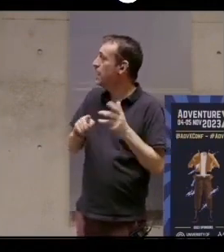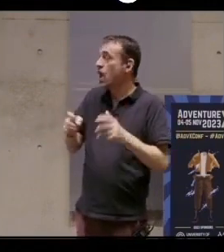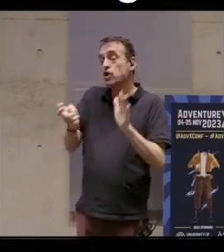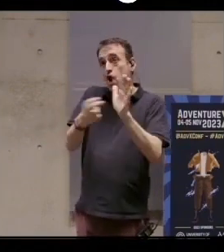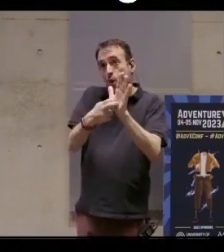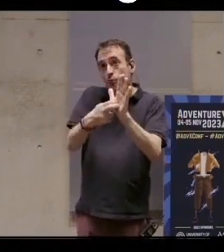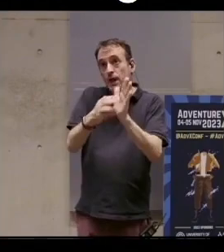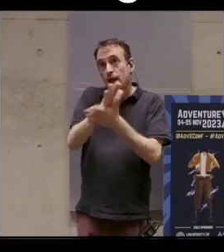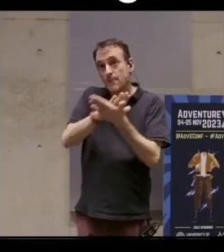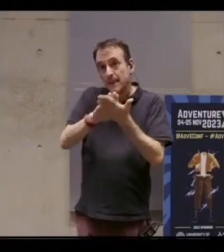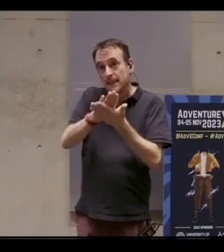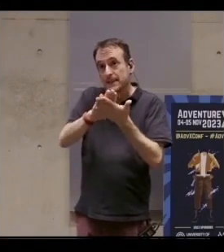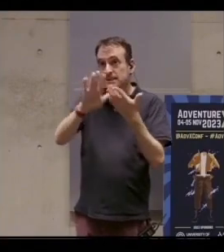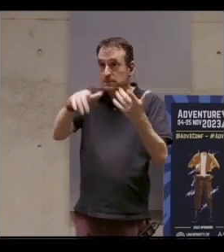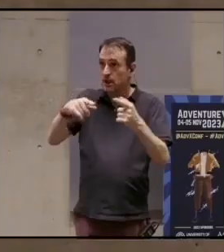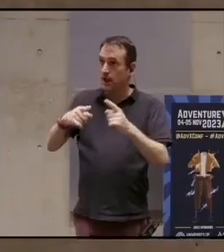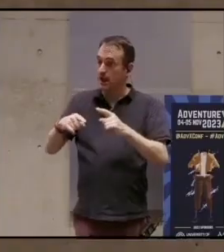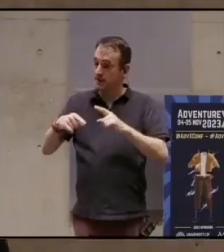going to be talking about notes a lot.